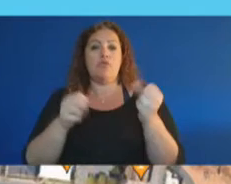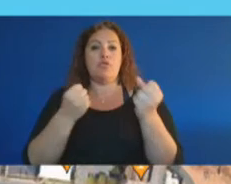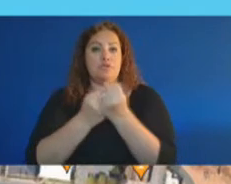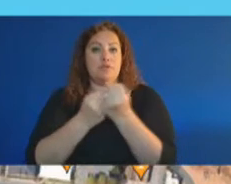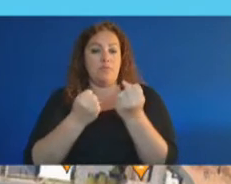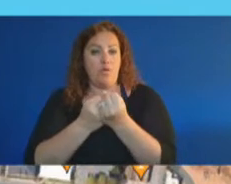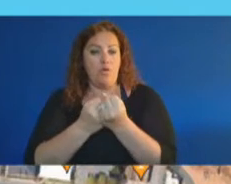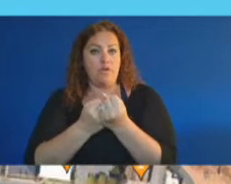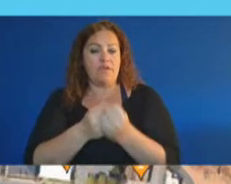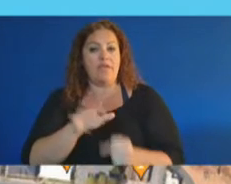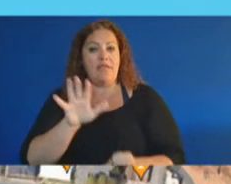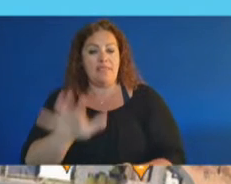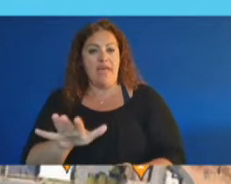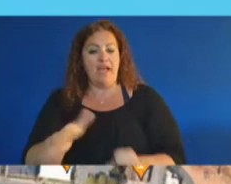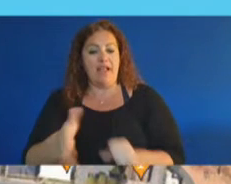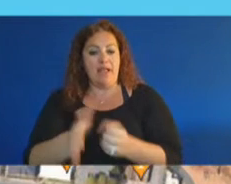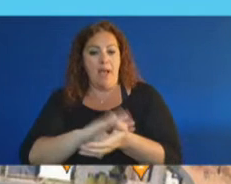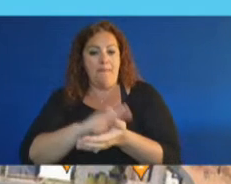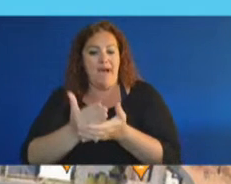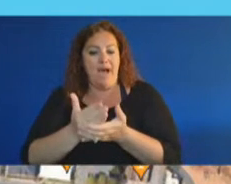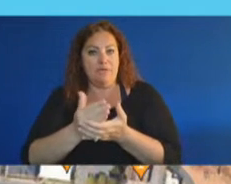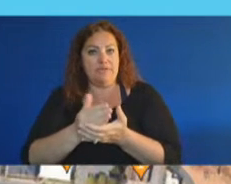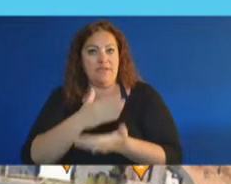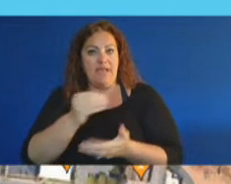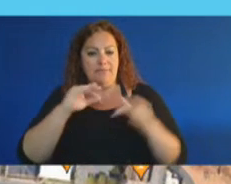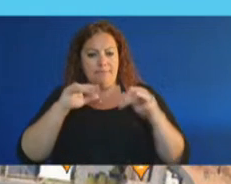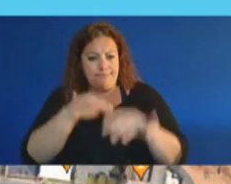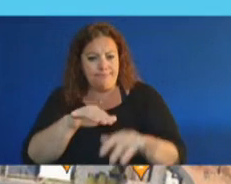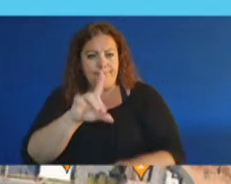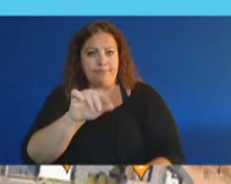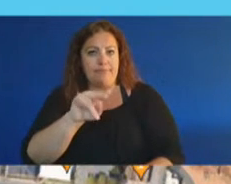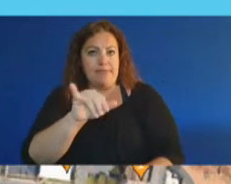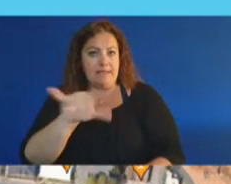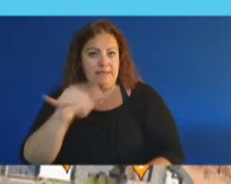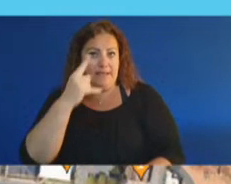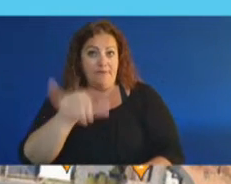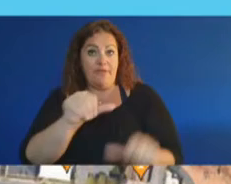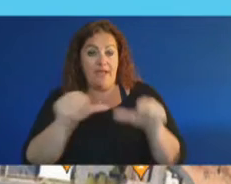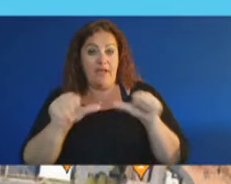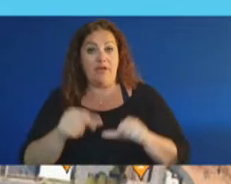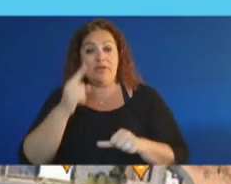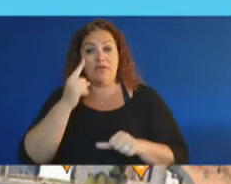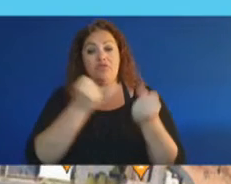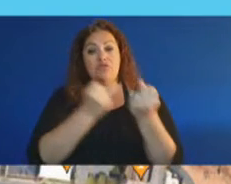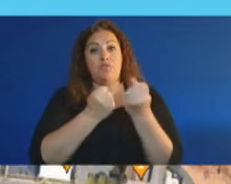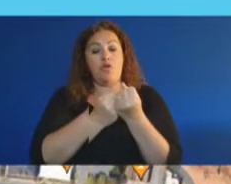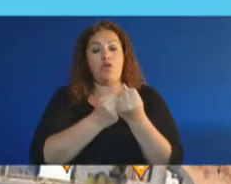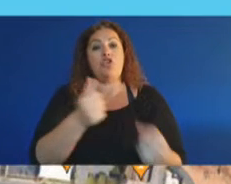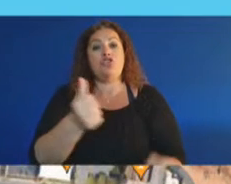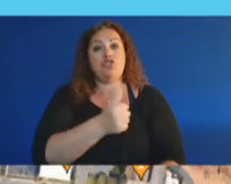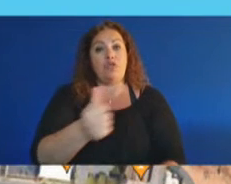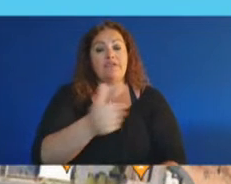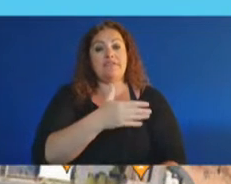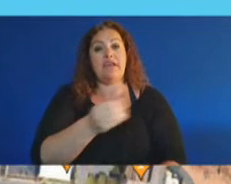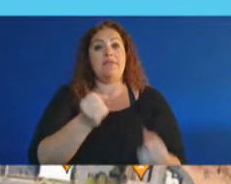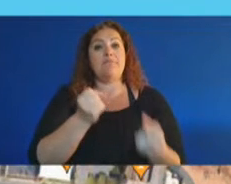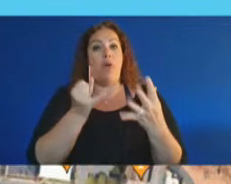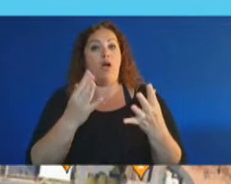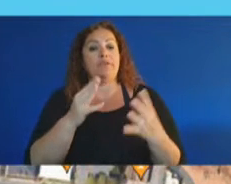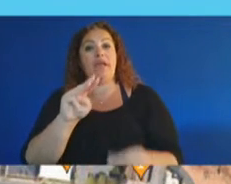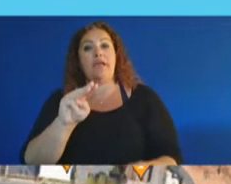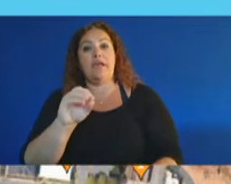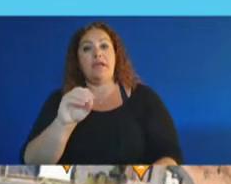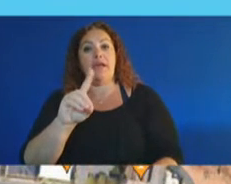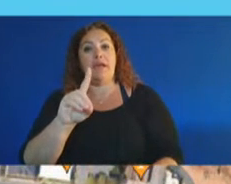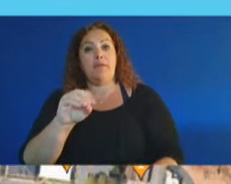intensity and density in these areas um to support our Transit and multimodal options U so